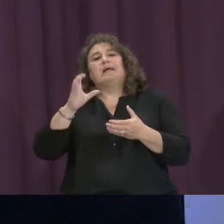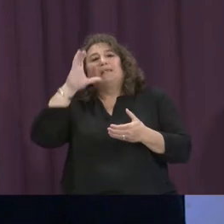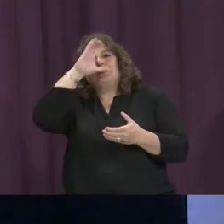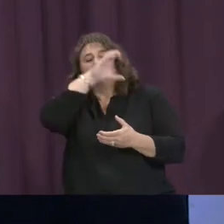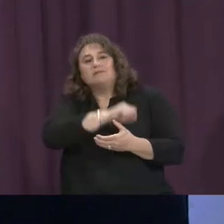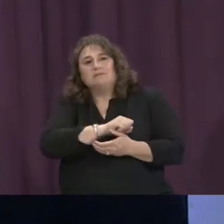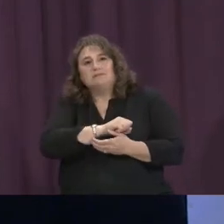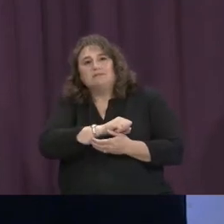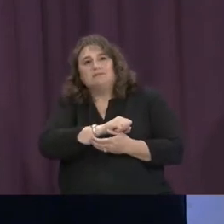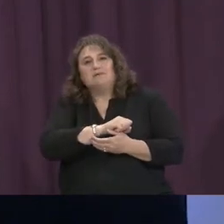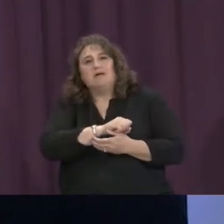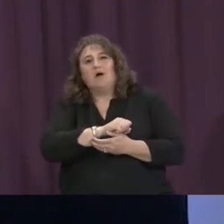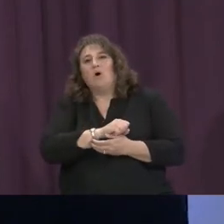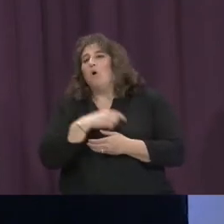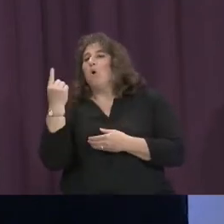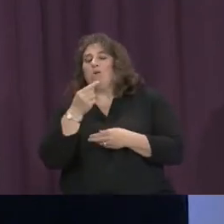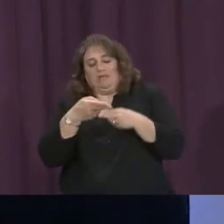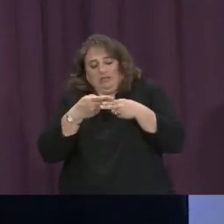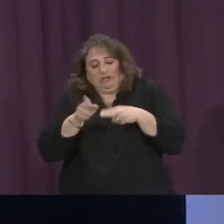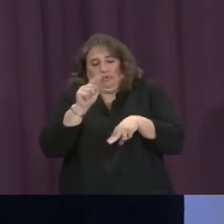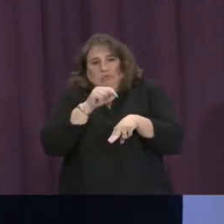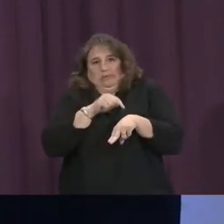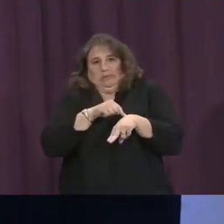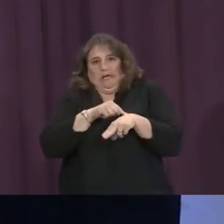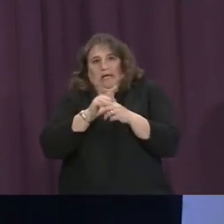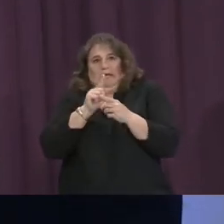haven't met, they haven't known each other very long. Mm-hmm.